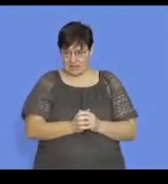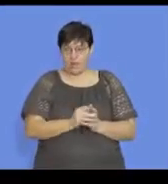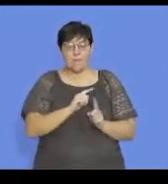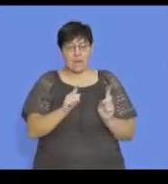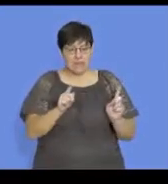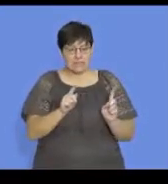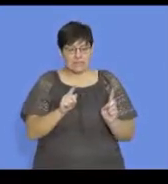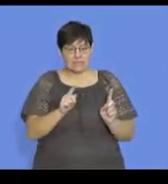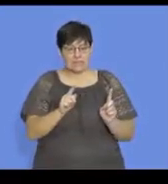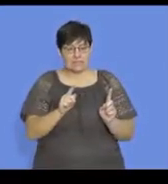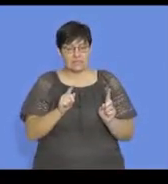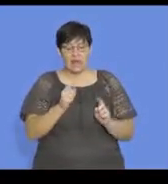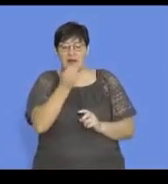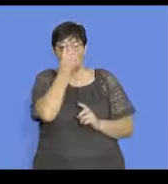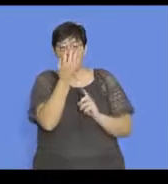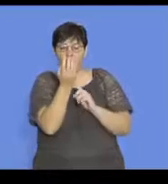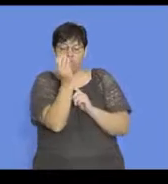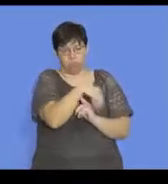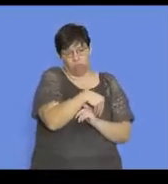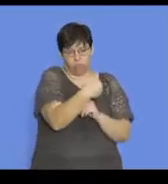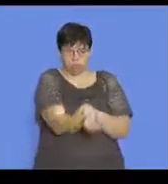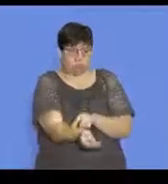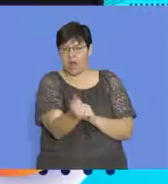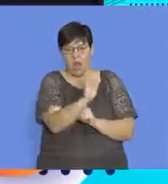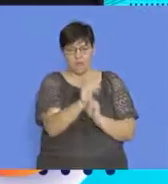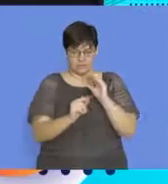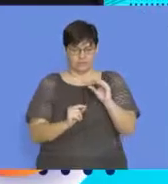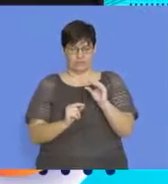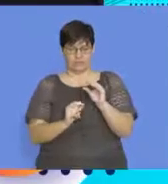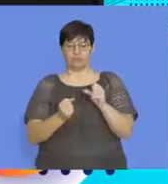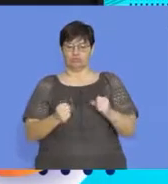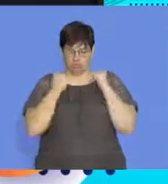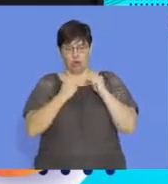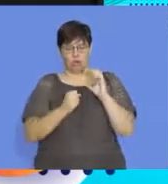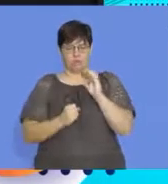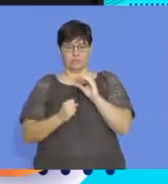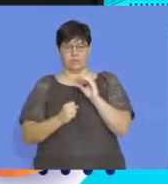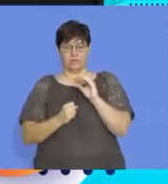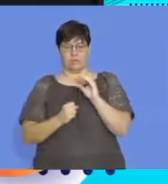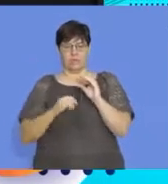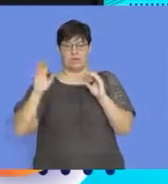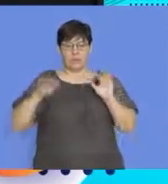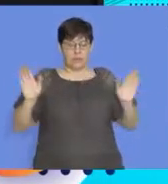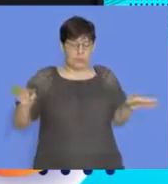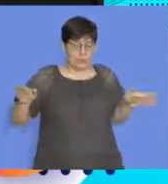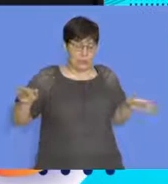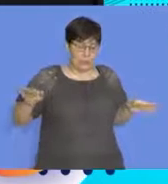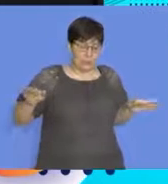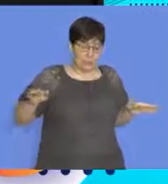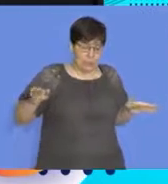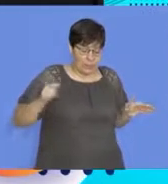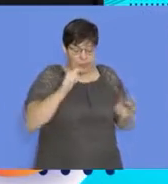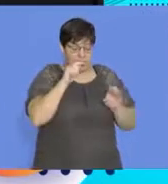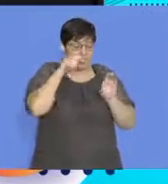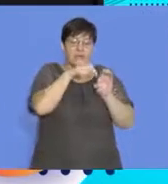must be sturdy. What do we mean by sturdy? Sturdy means strong. You've got this bird hovering, and it needs to